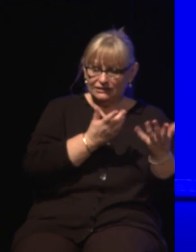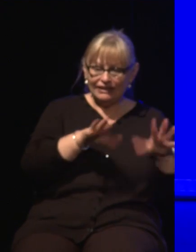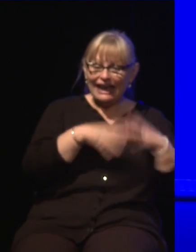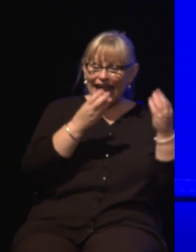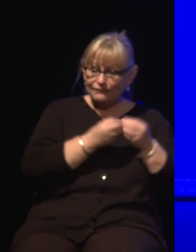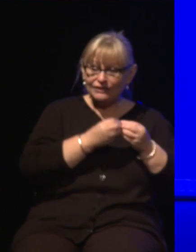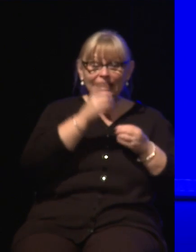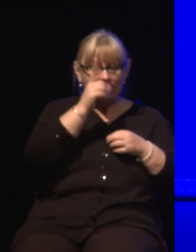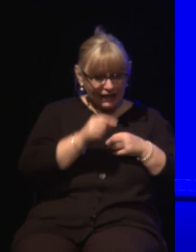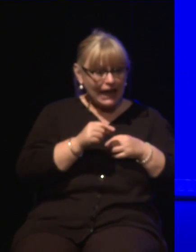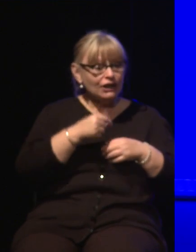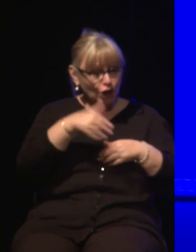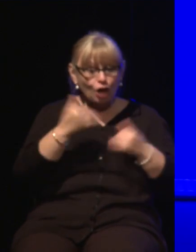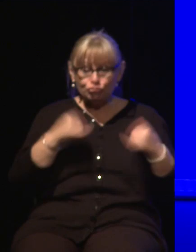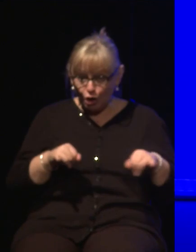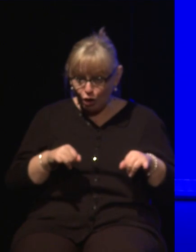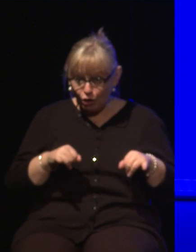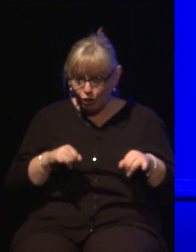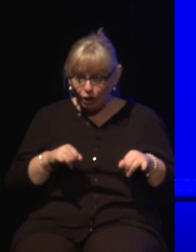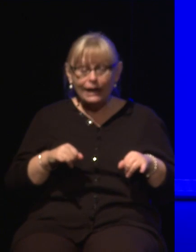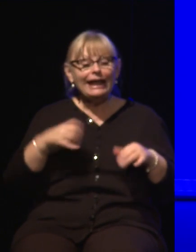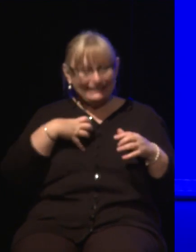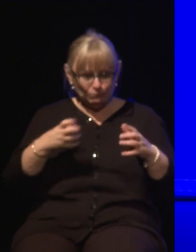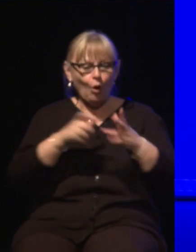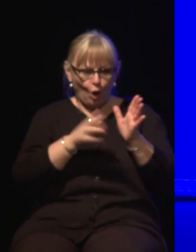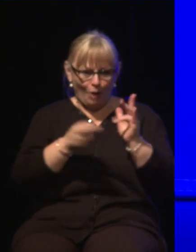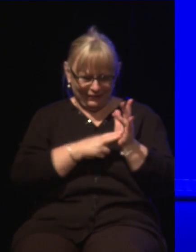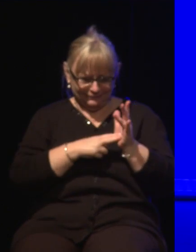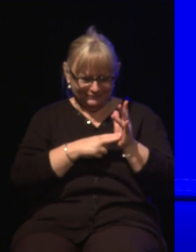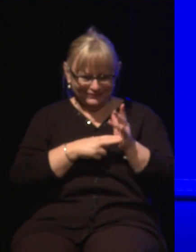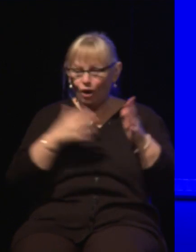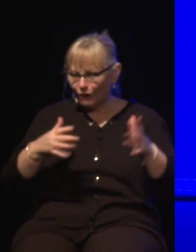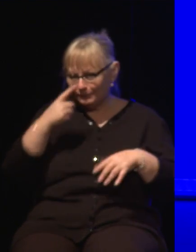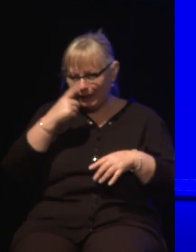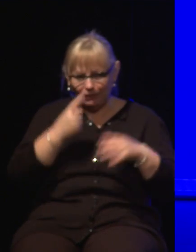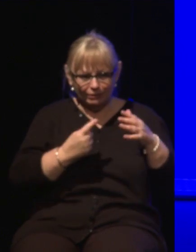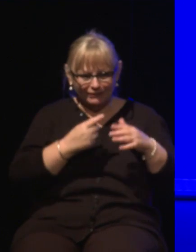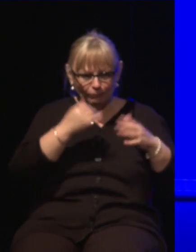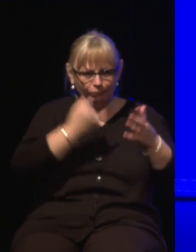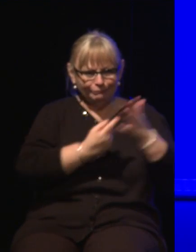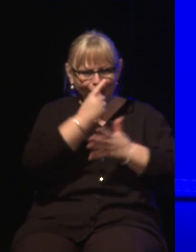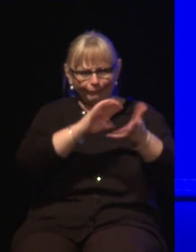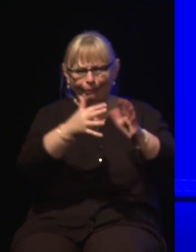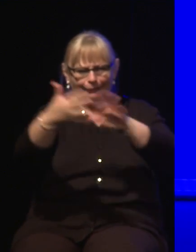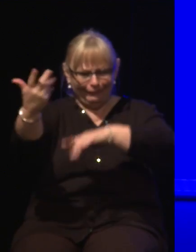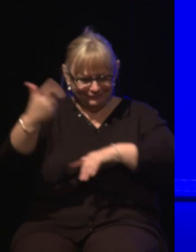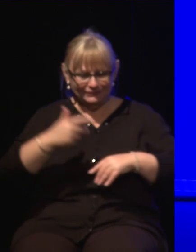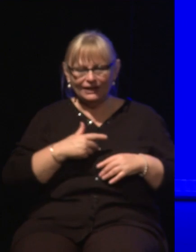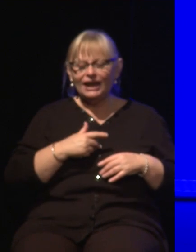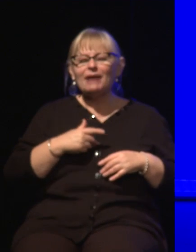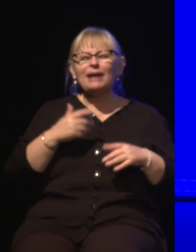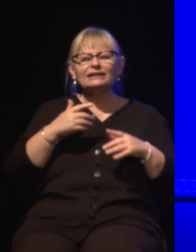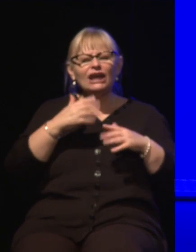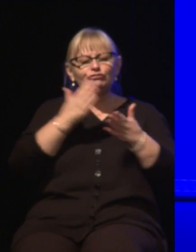Everything that can go wrong in people's lives is more common than we think over time. The good news is it's less intense than we think.